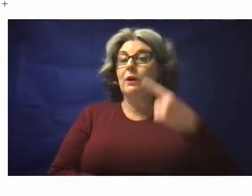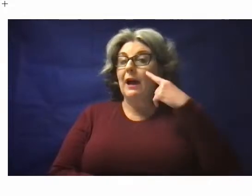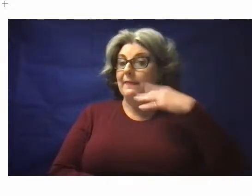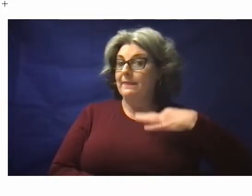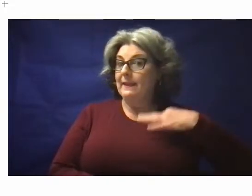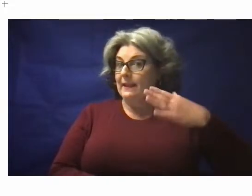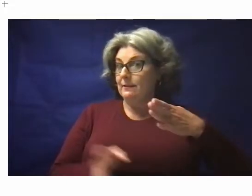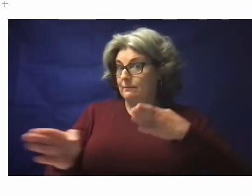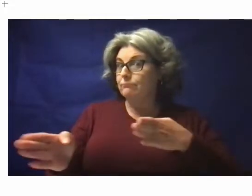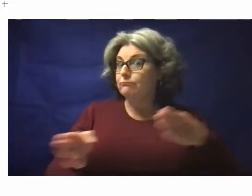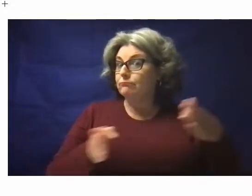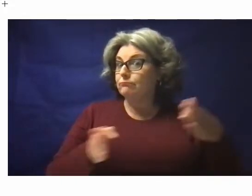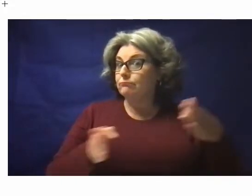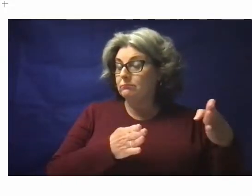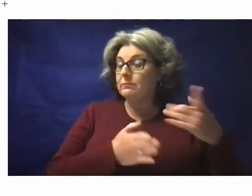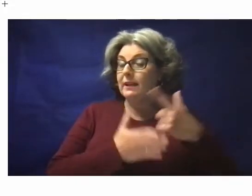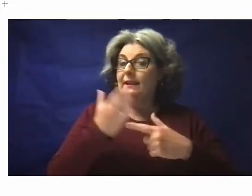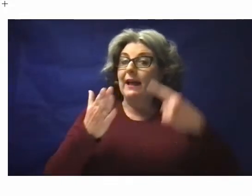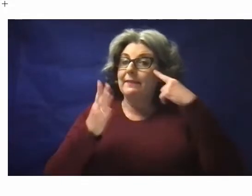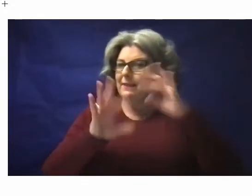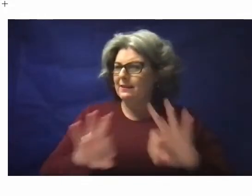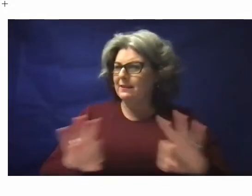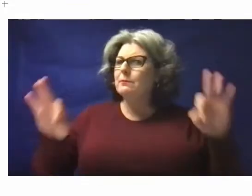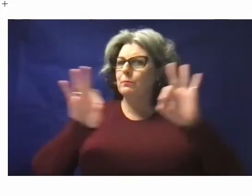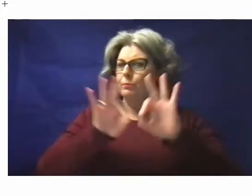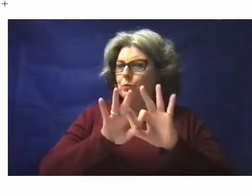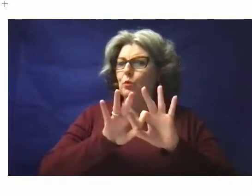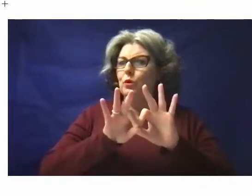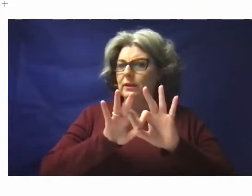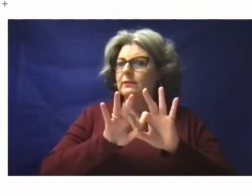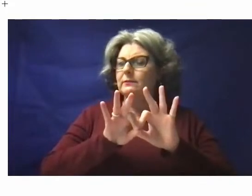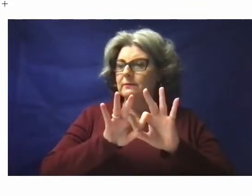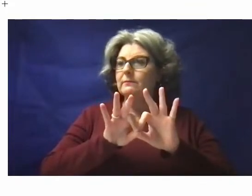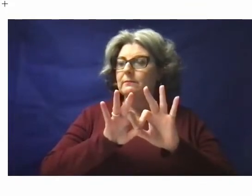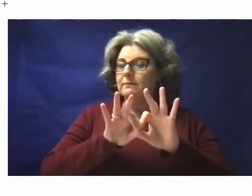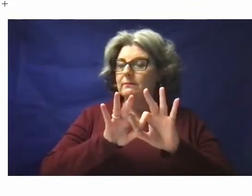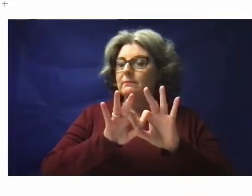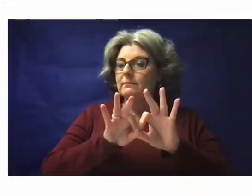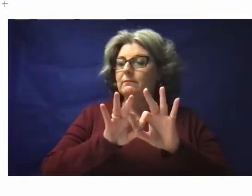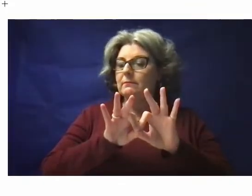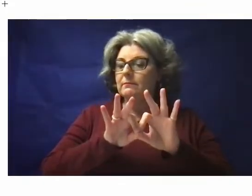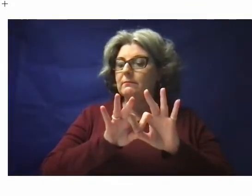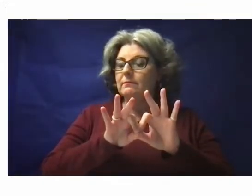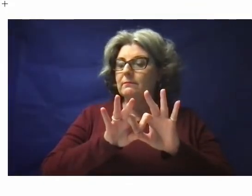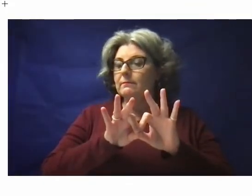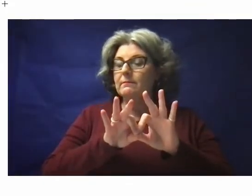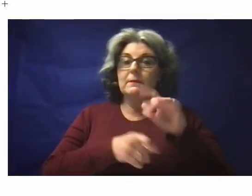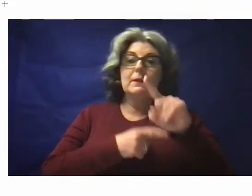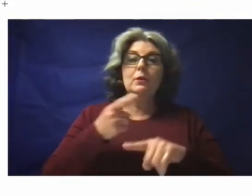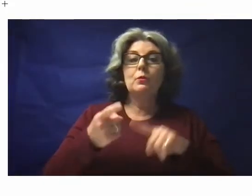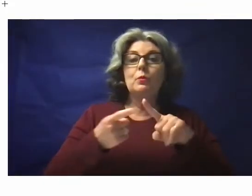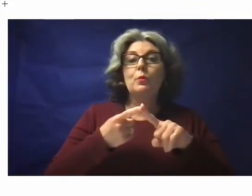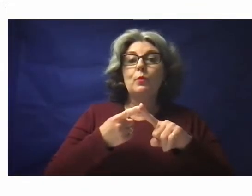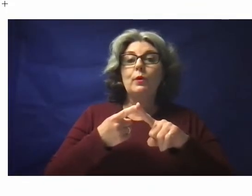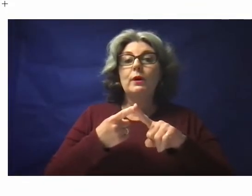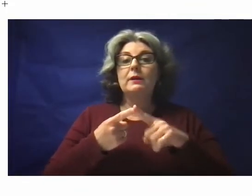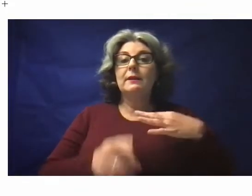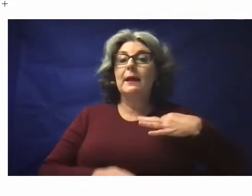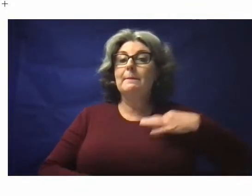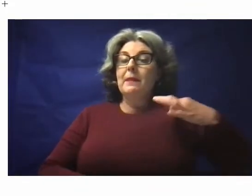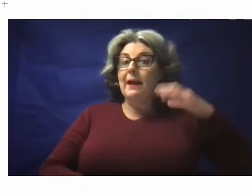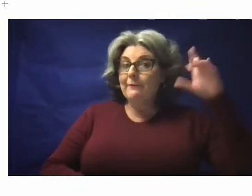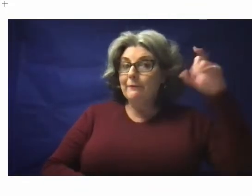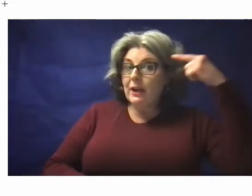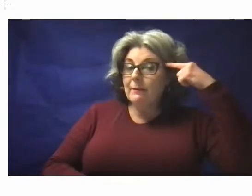prepared for that. And what I think is important is kind of when you're looking at applying for government, if you're